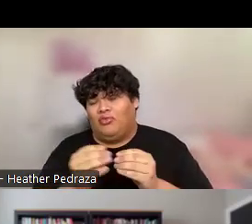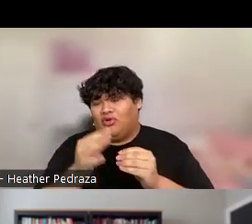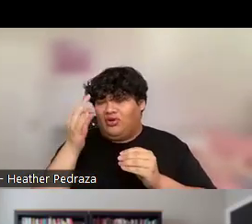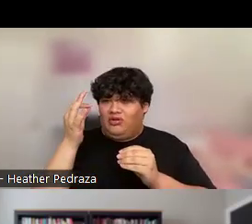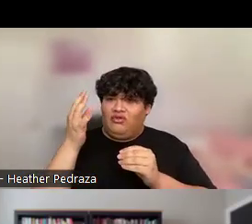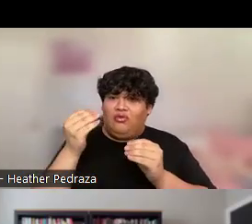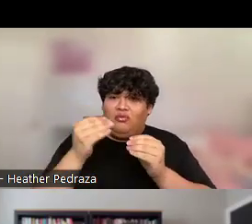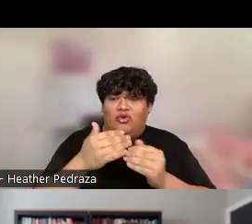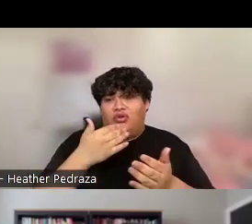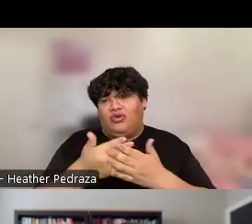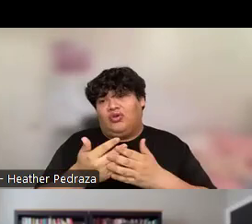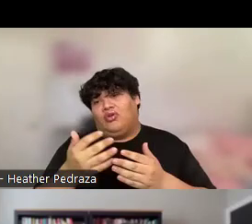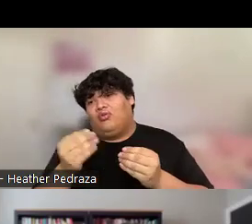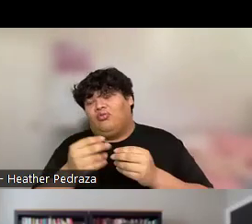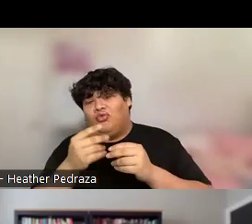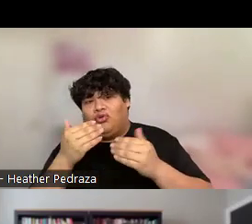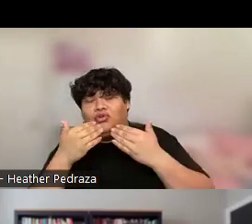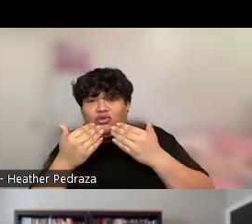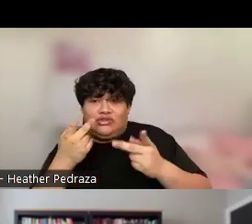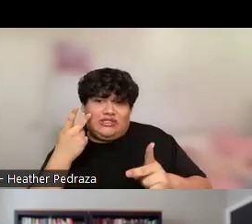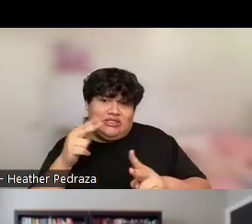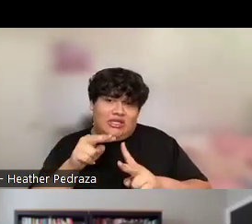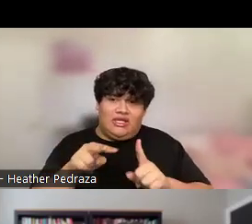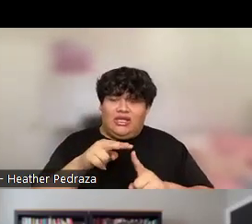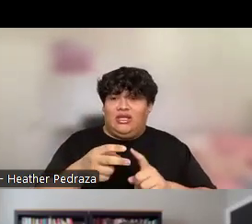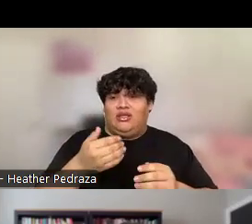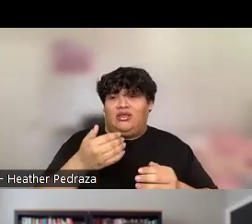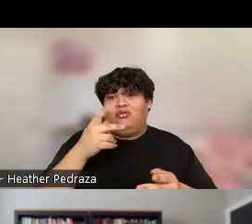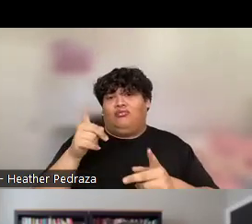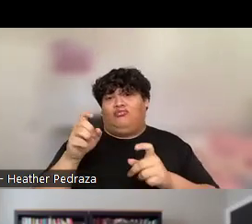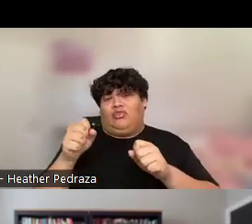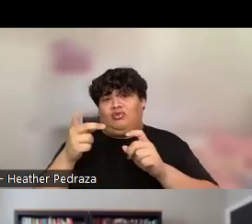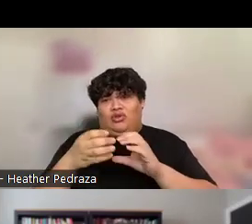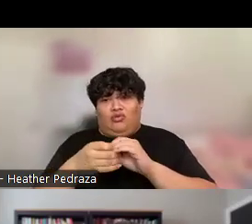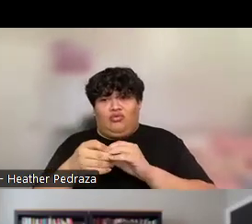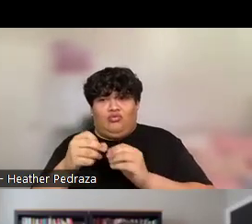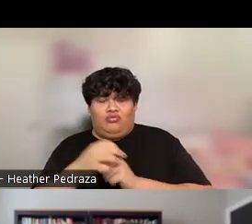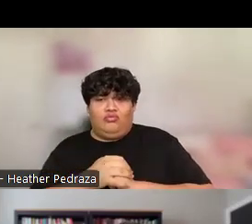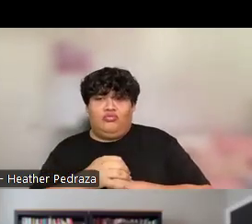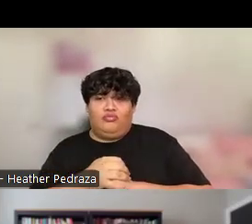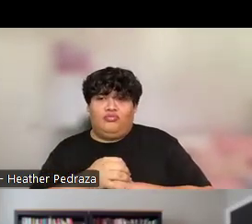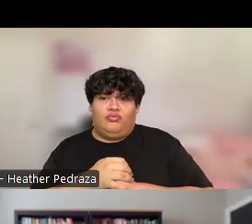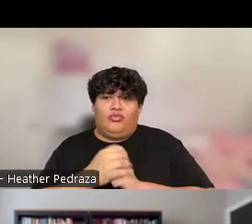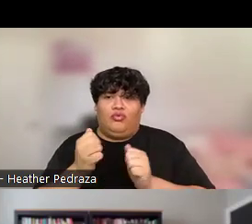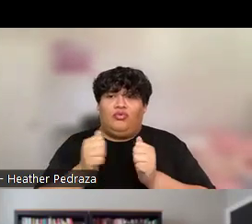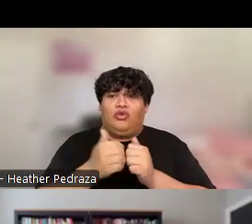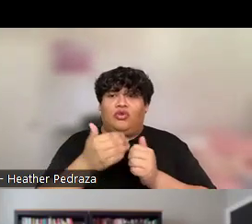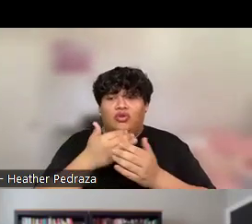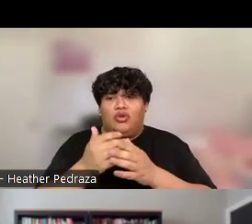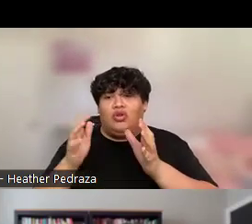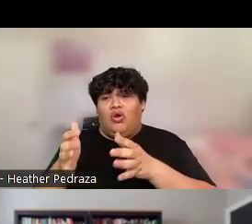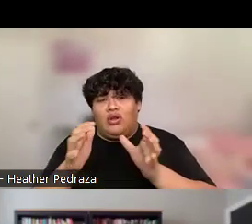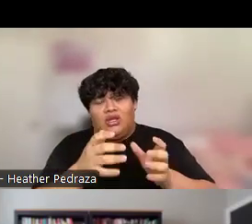appealing, and can be shared across a wide range of stakeholder groups. And again, as Ross said, with a key audience being the incoming